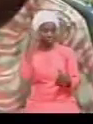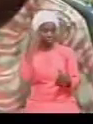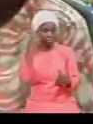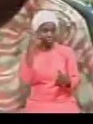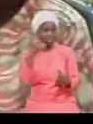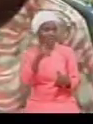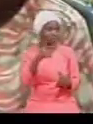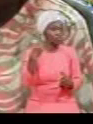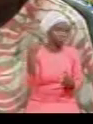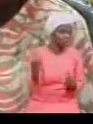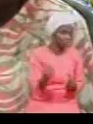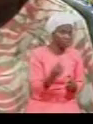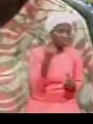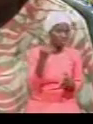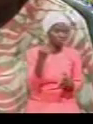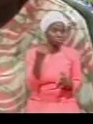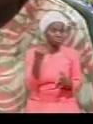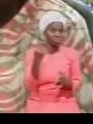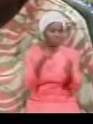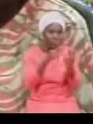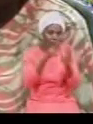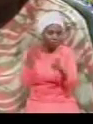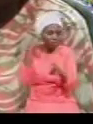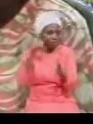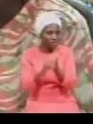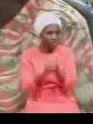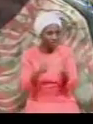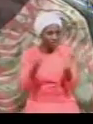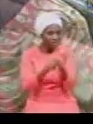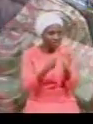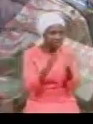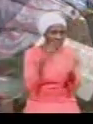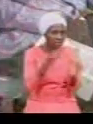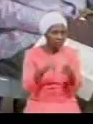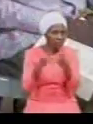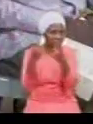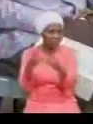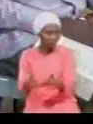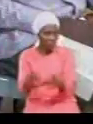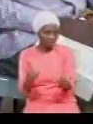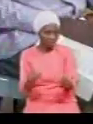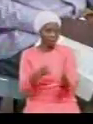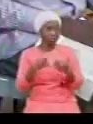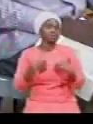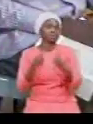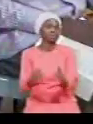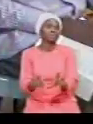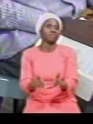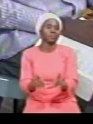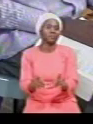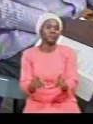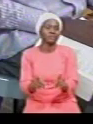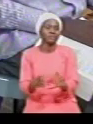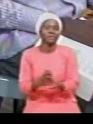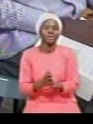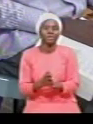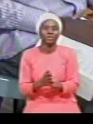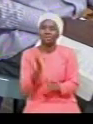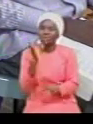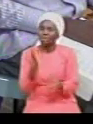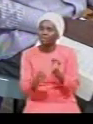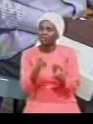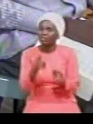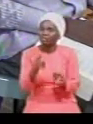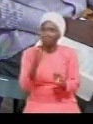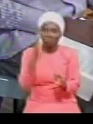you're always watching for that negative thing to happen, now it has happened. If you're going to